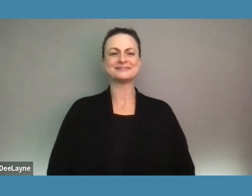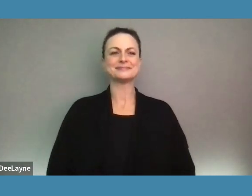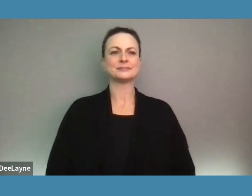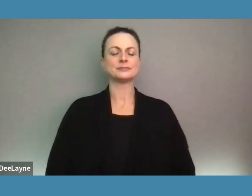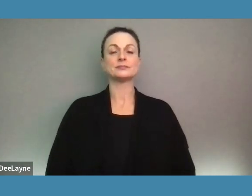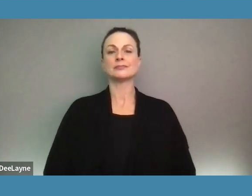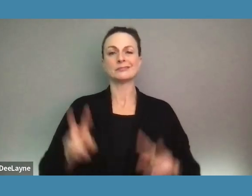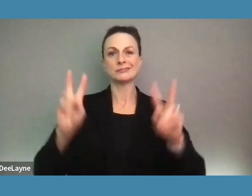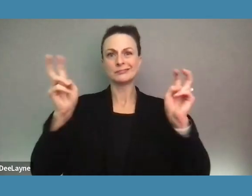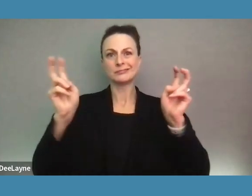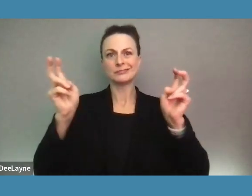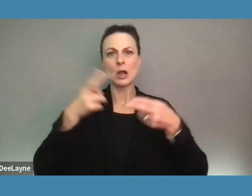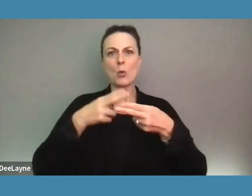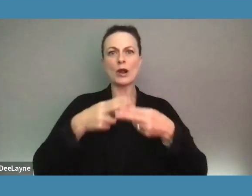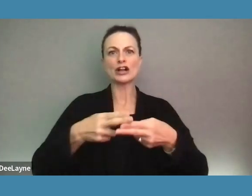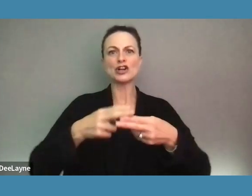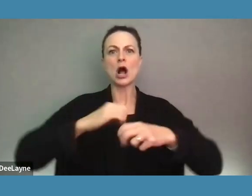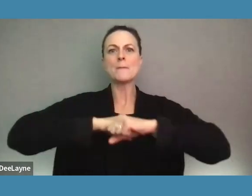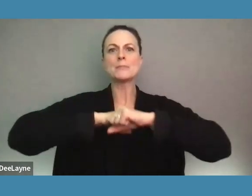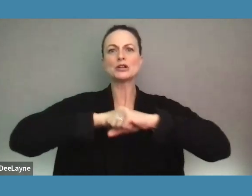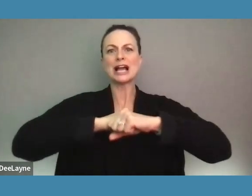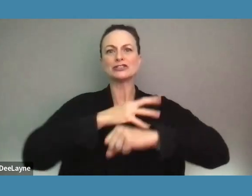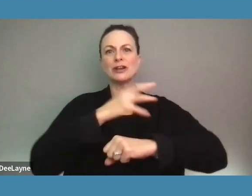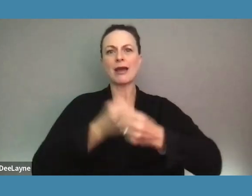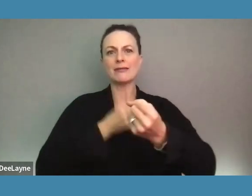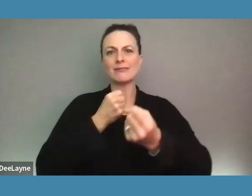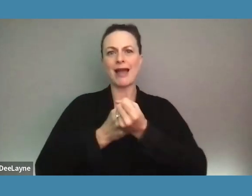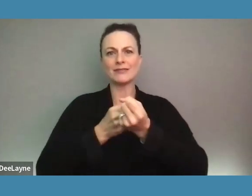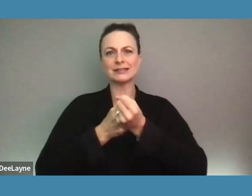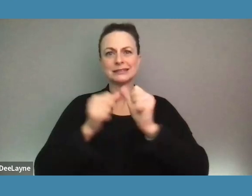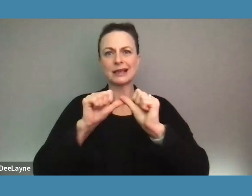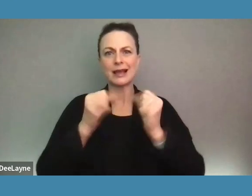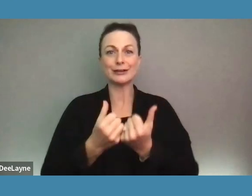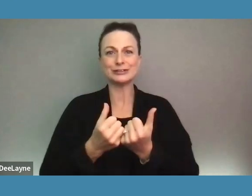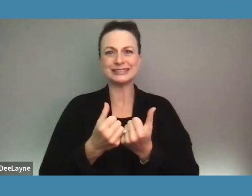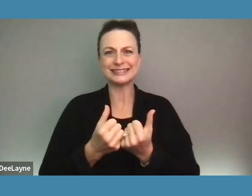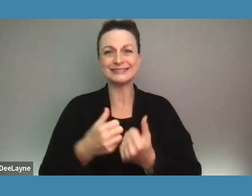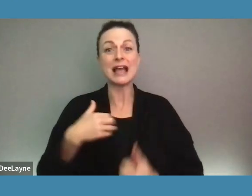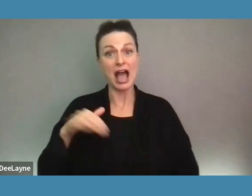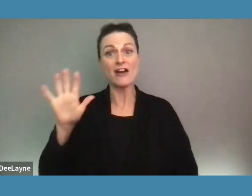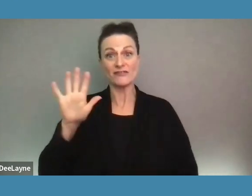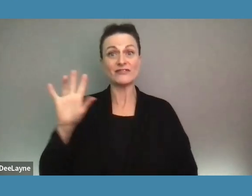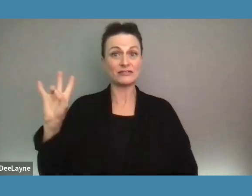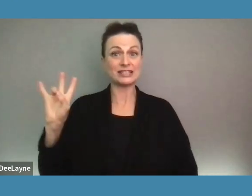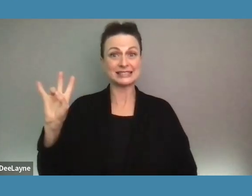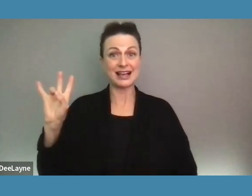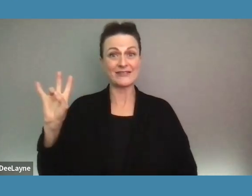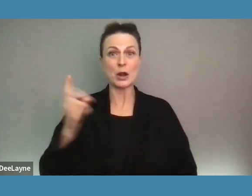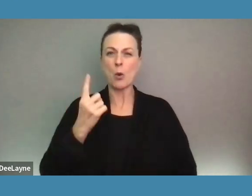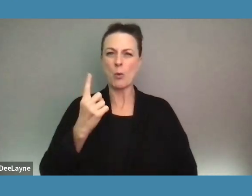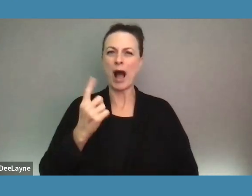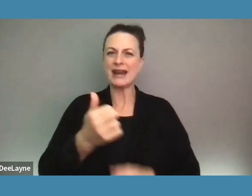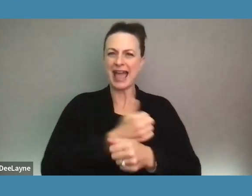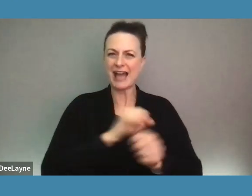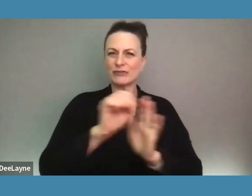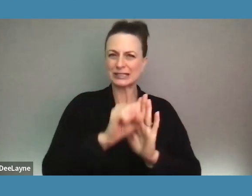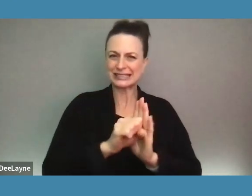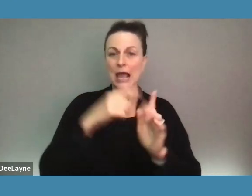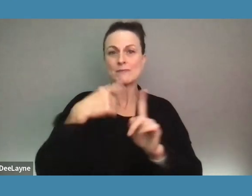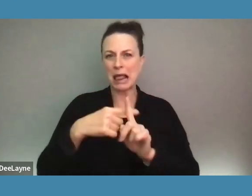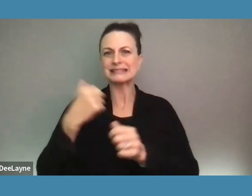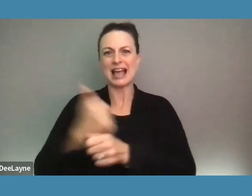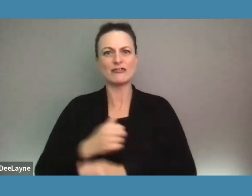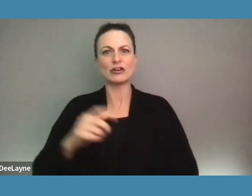called the Protection and Advocacy Agency. There is 57 of those, one in every state and territory, and